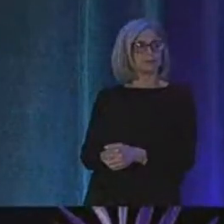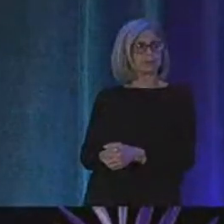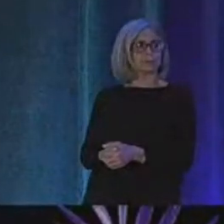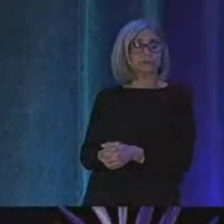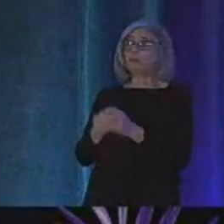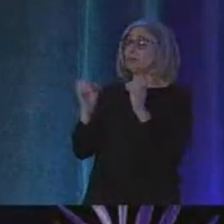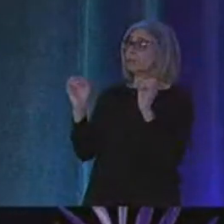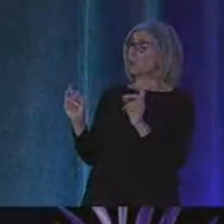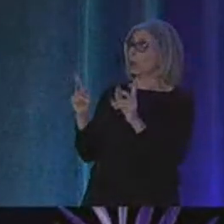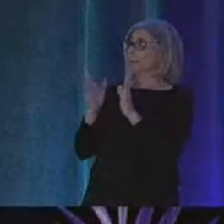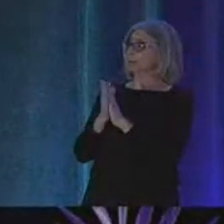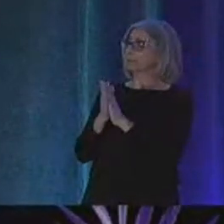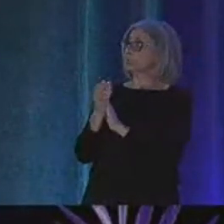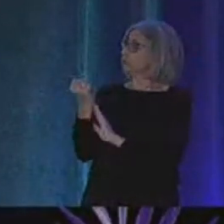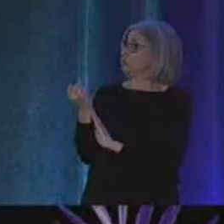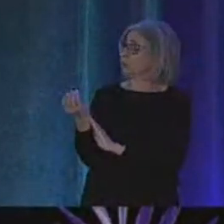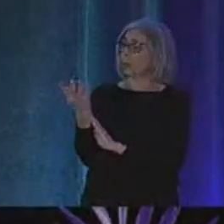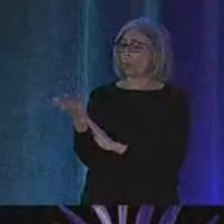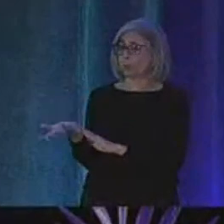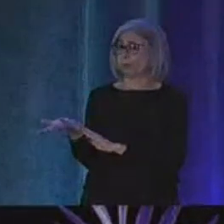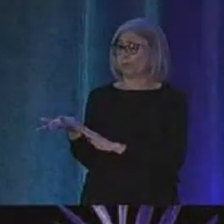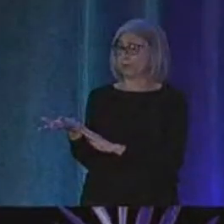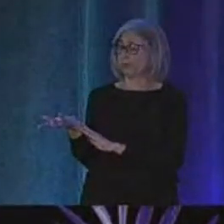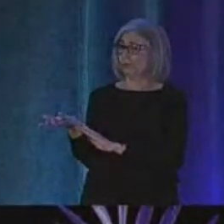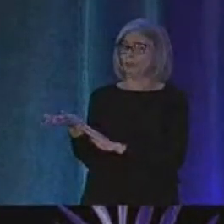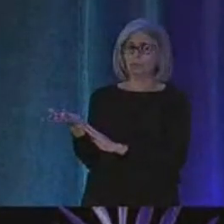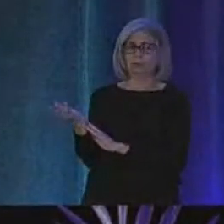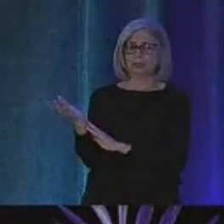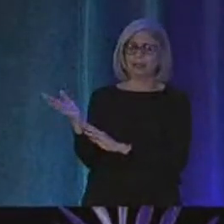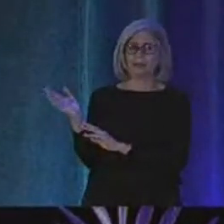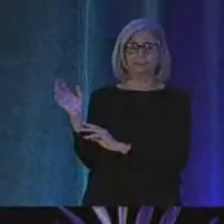All right, so like React